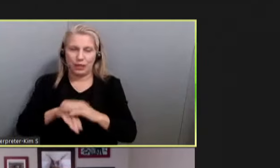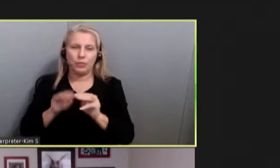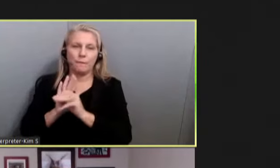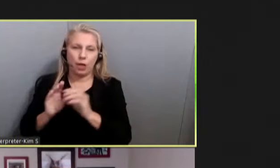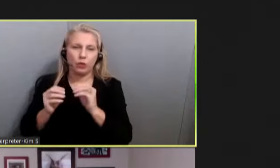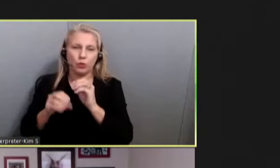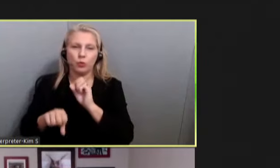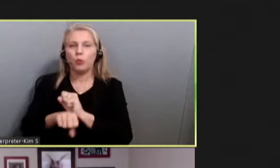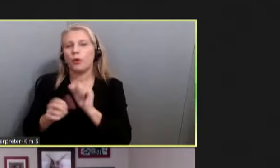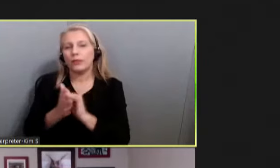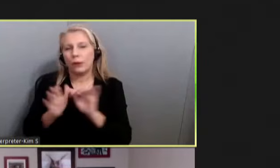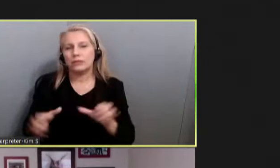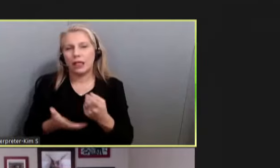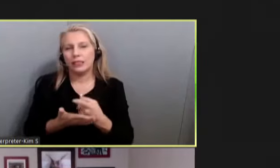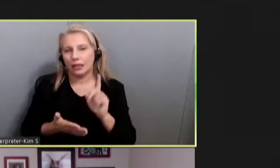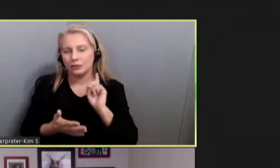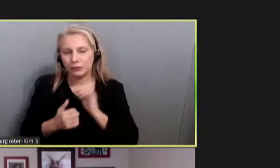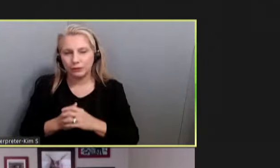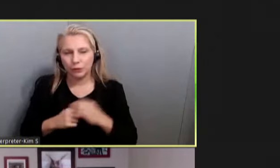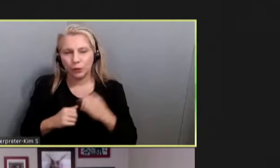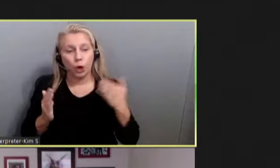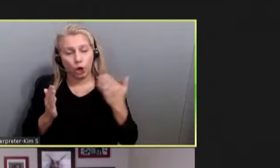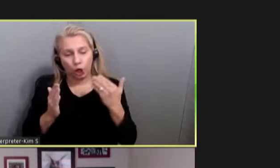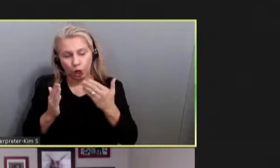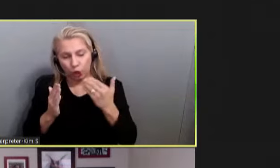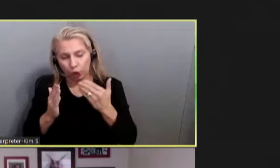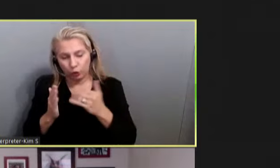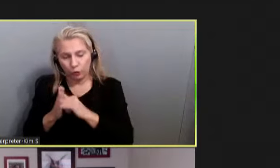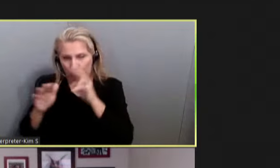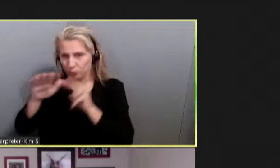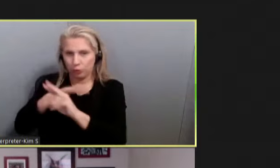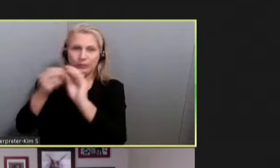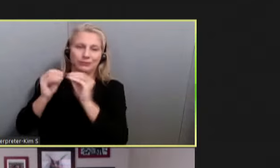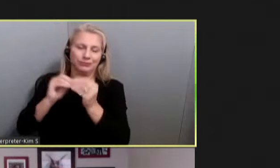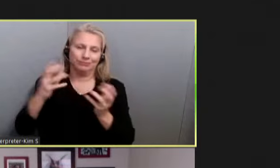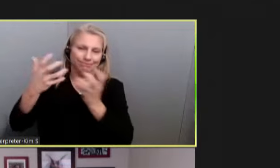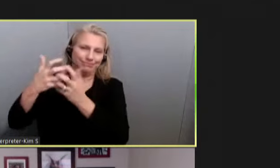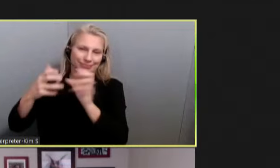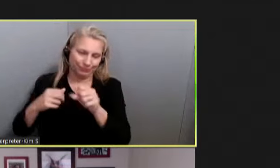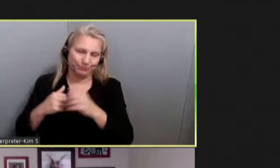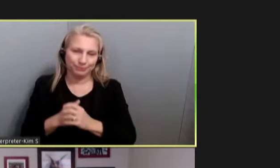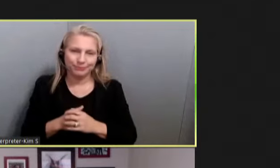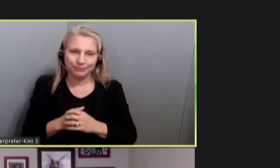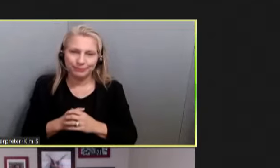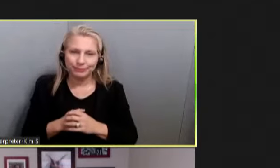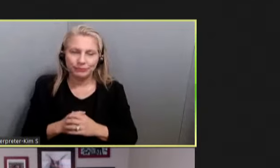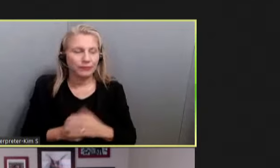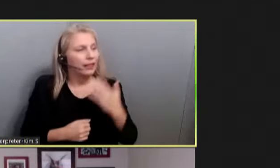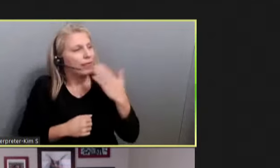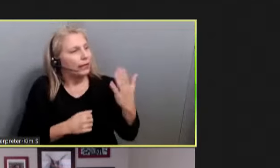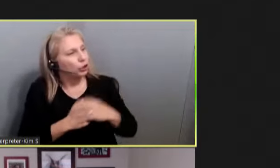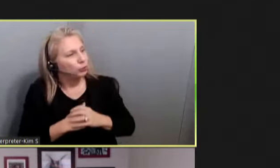done last week. So we are fairly close to what those projections were showing last week. Thank you.